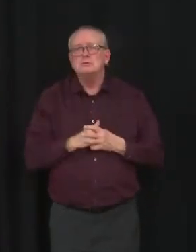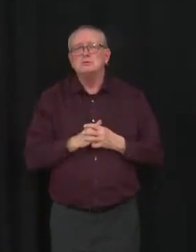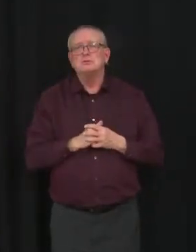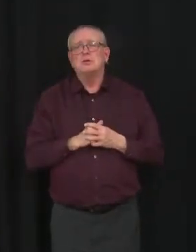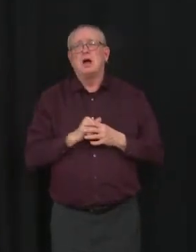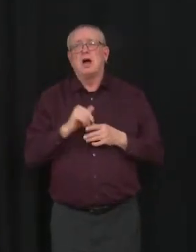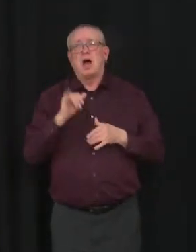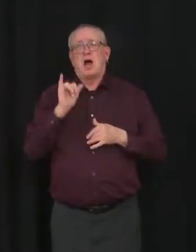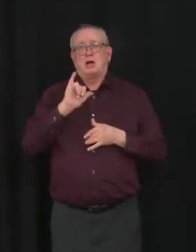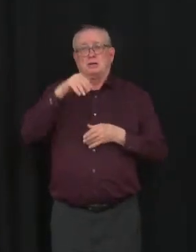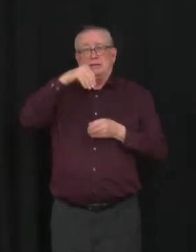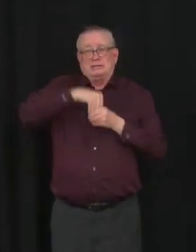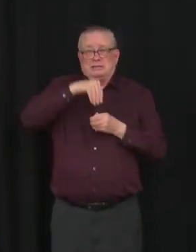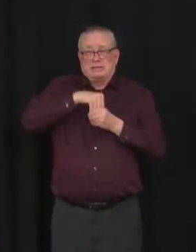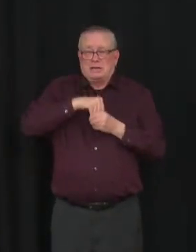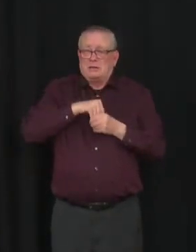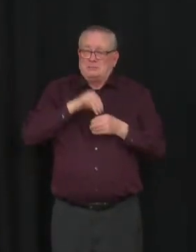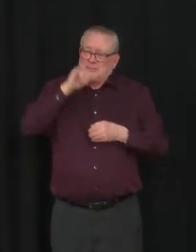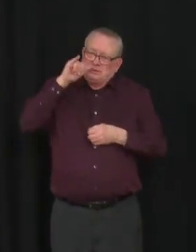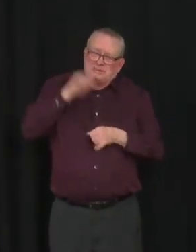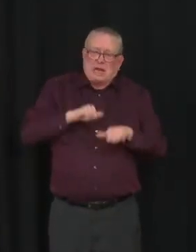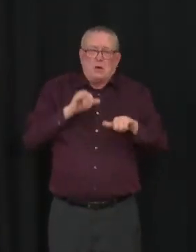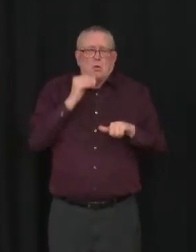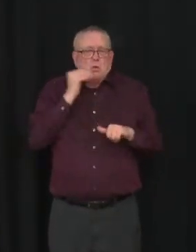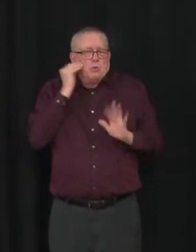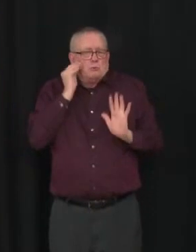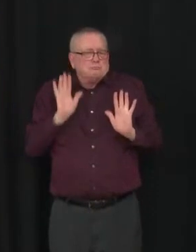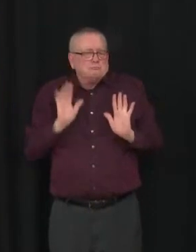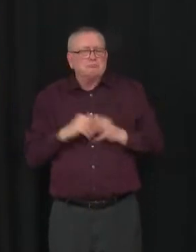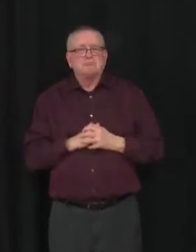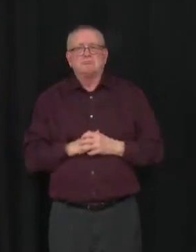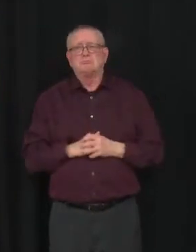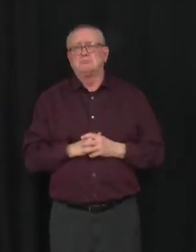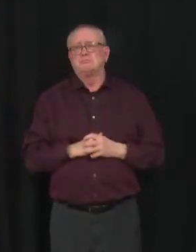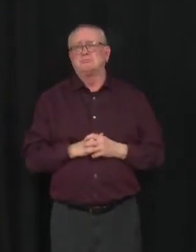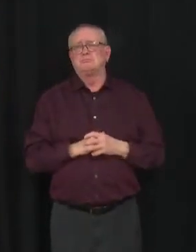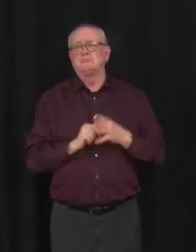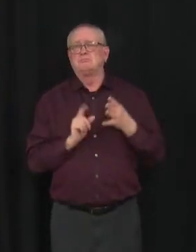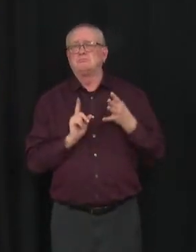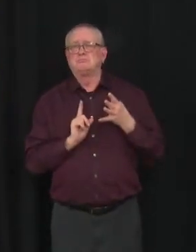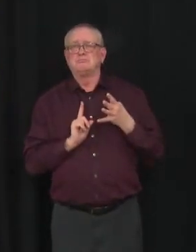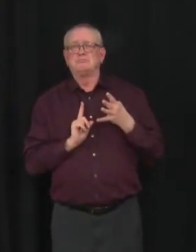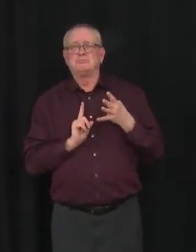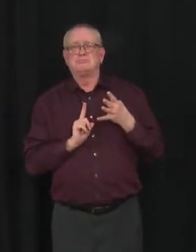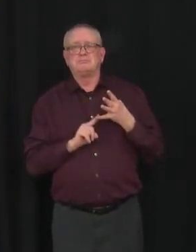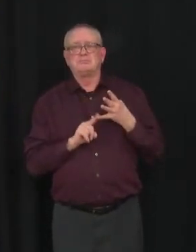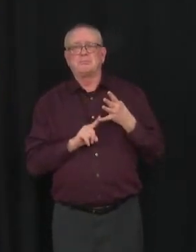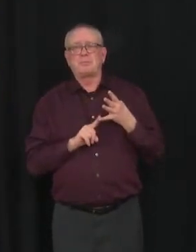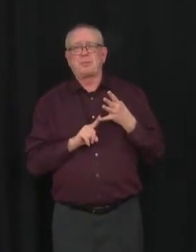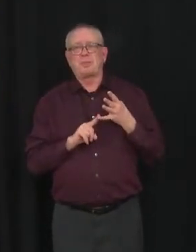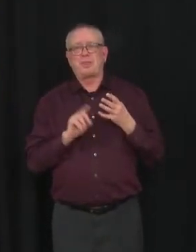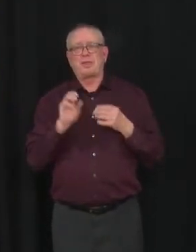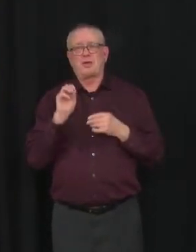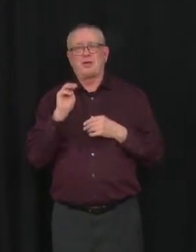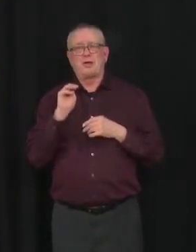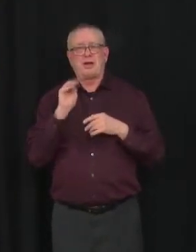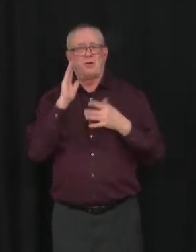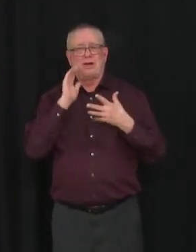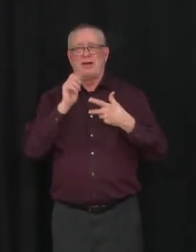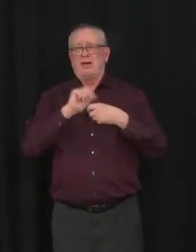home. The third thing that we know is that it is too soon to have conclusive evidence of severity of the Omicron